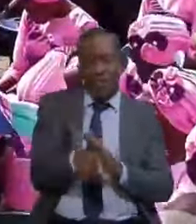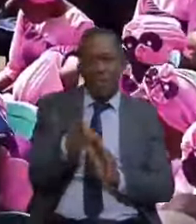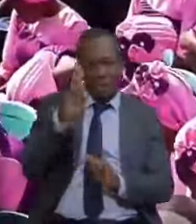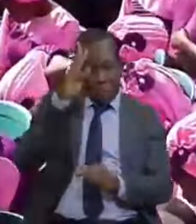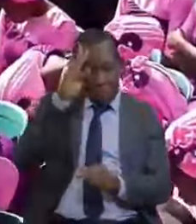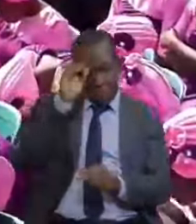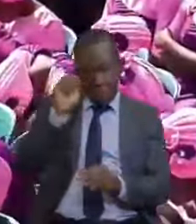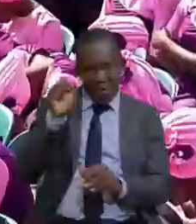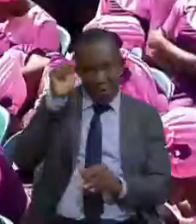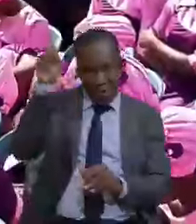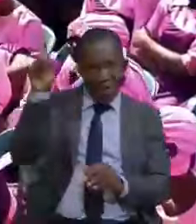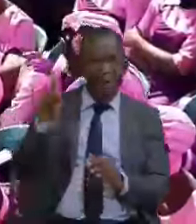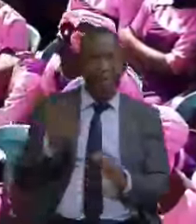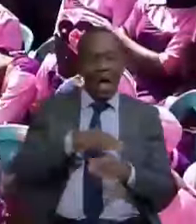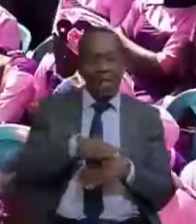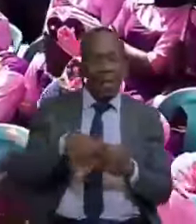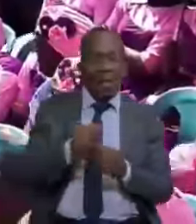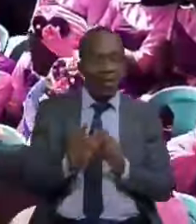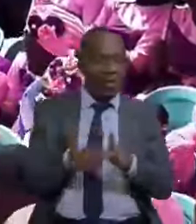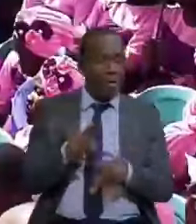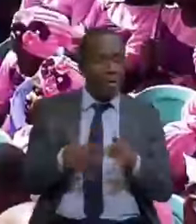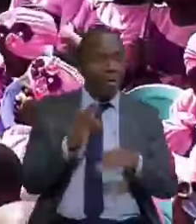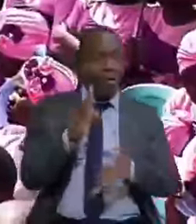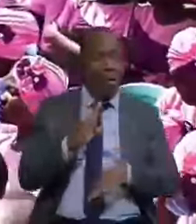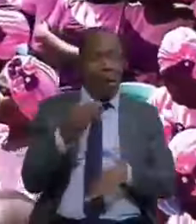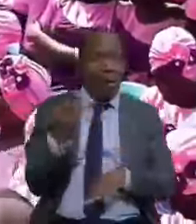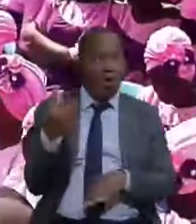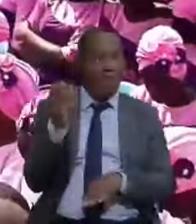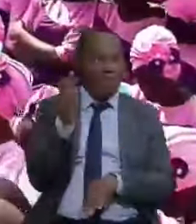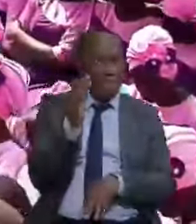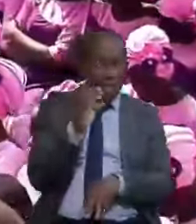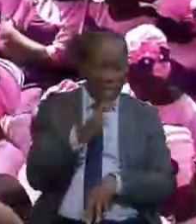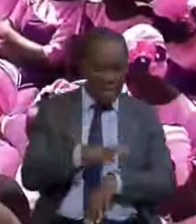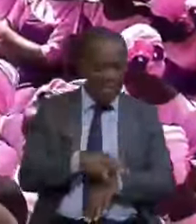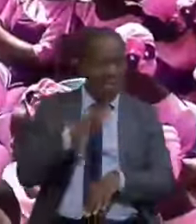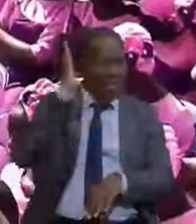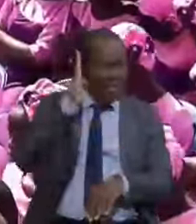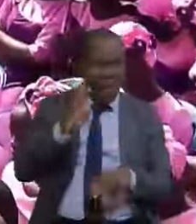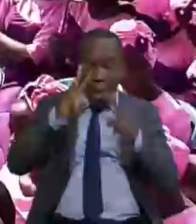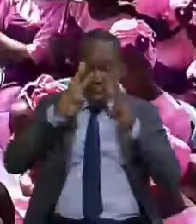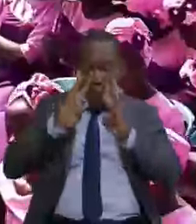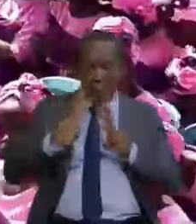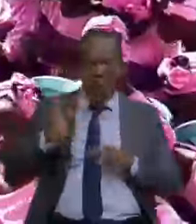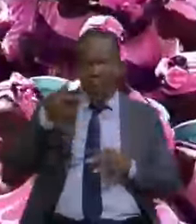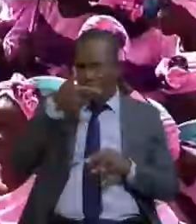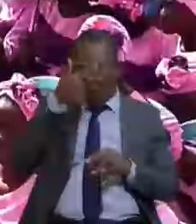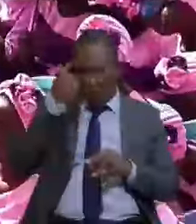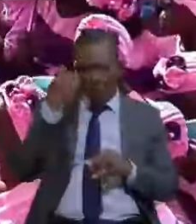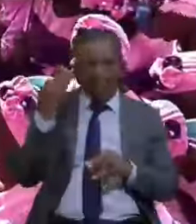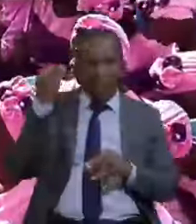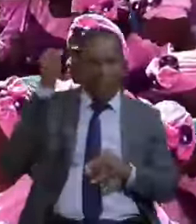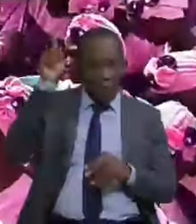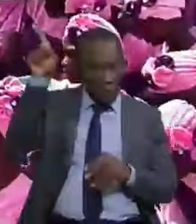the earth shall wail because of him. Even so,